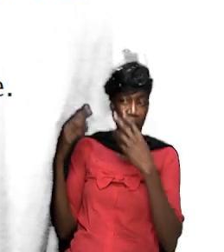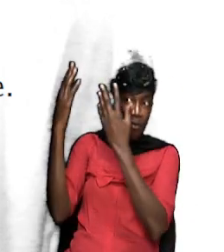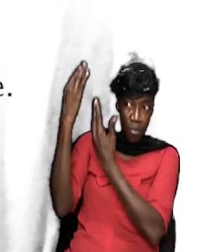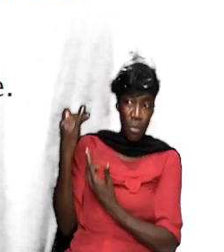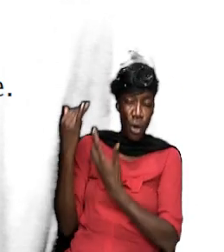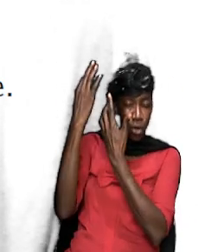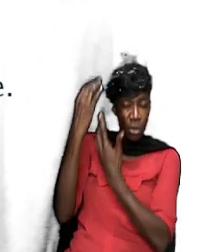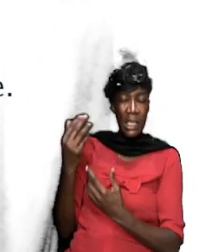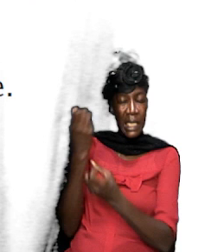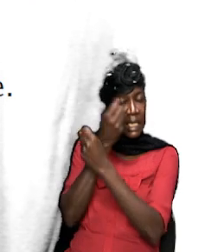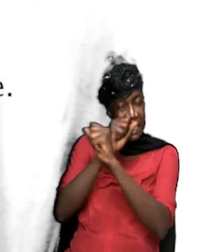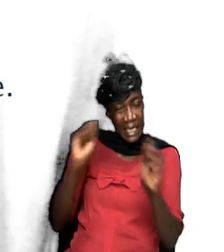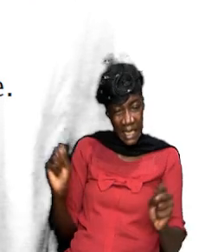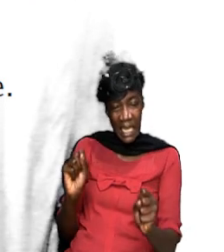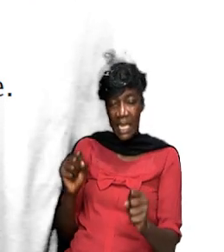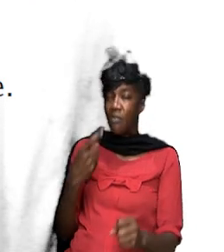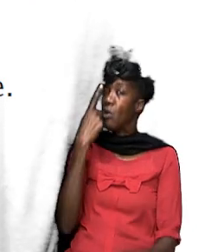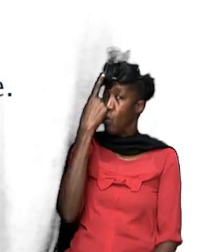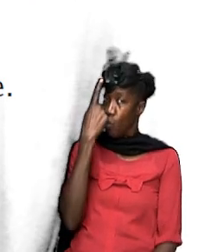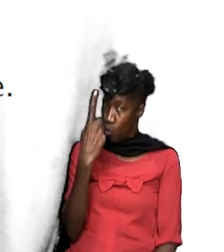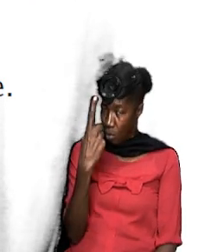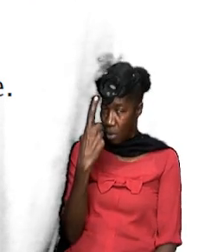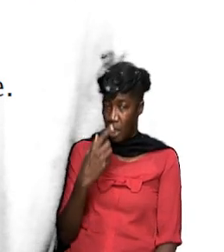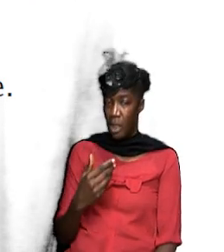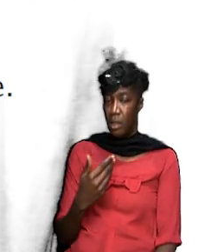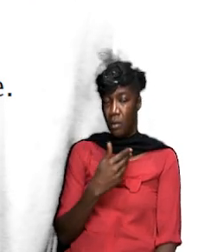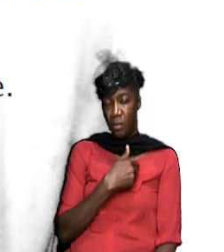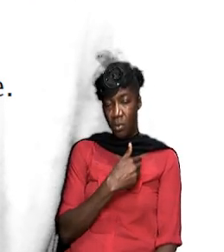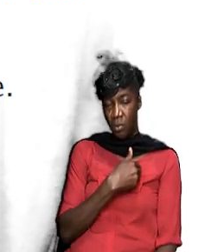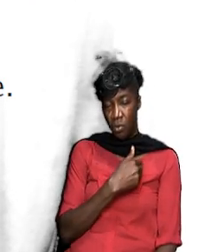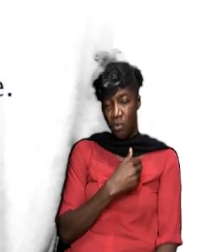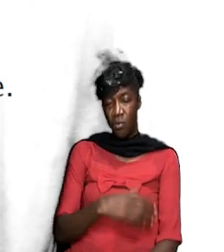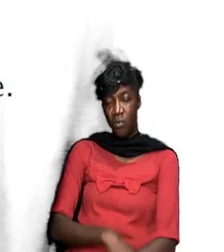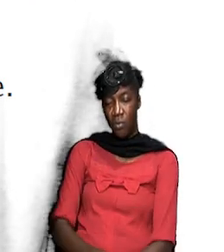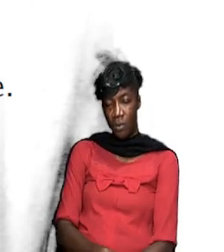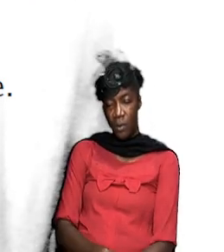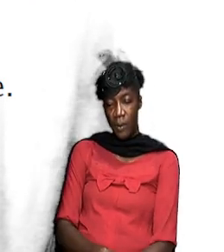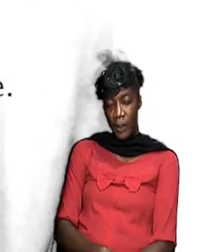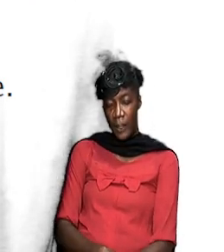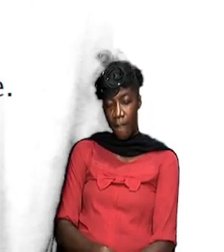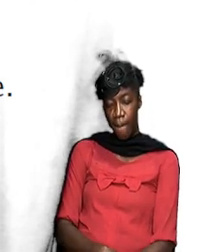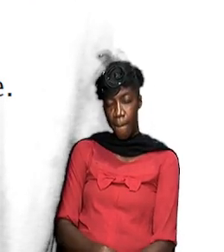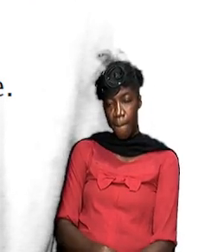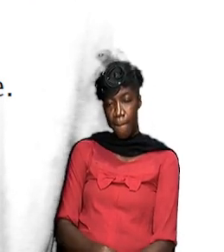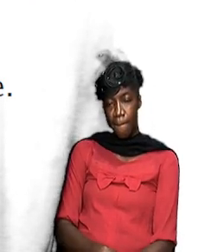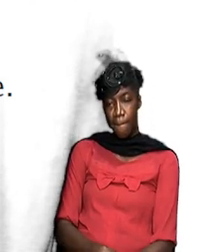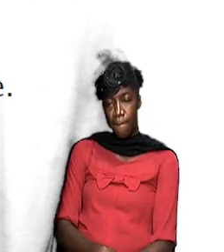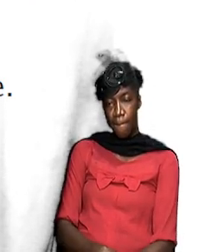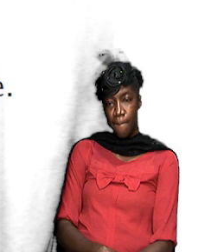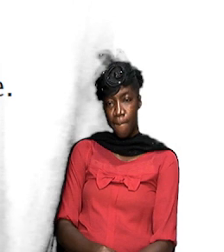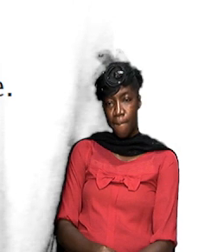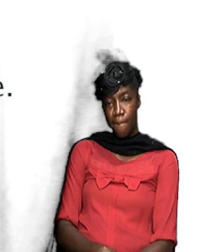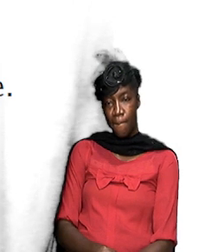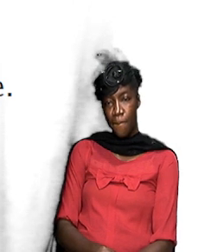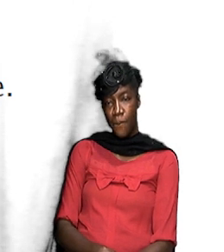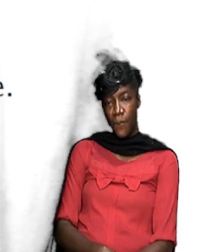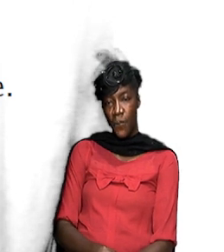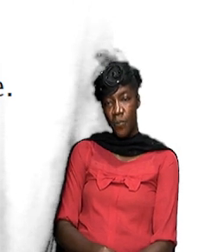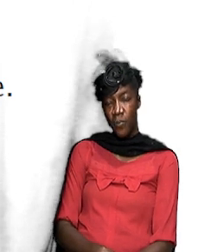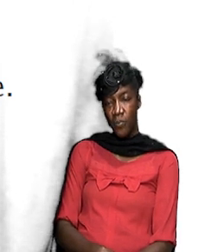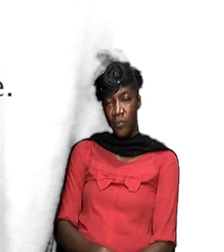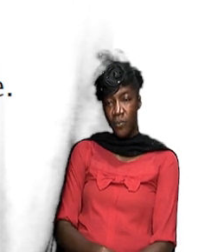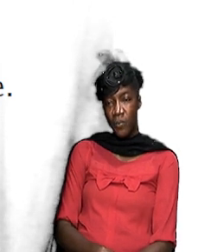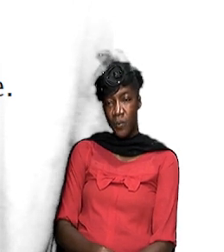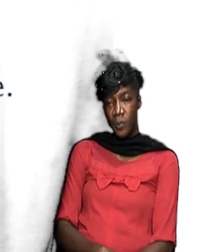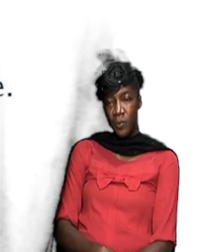and save one of these souls? So we're on the point,